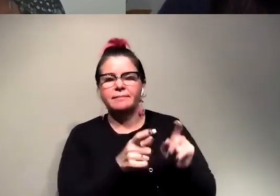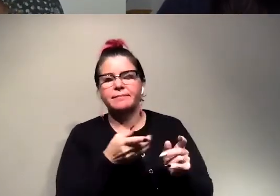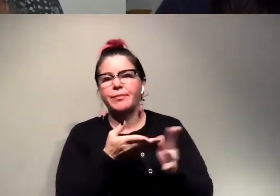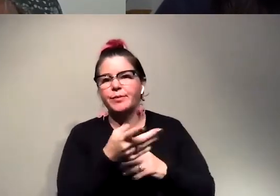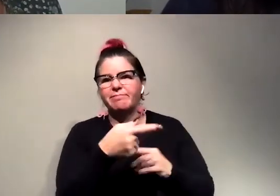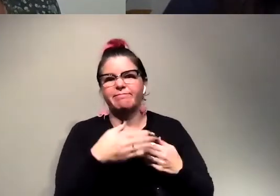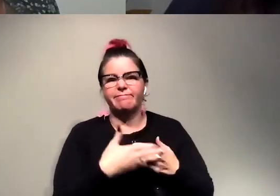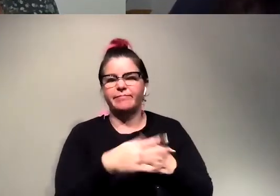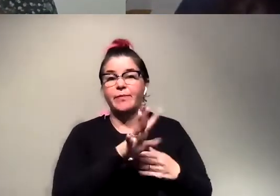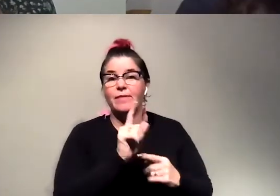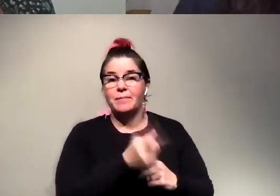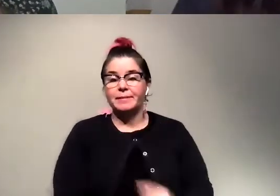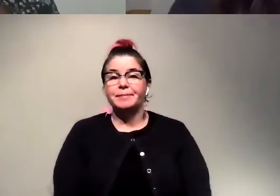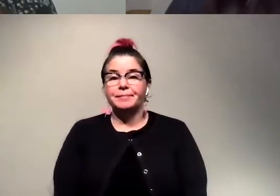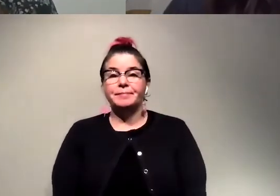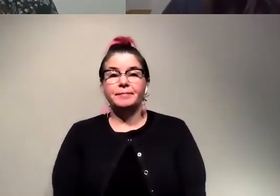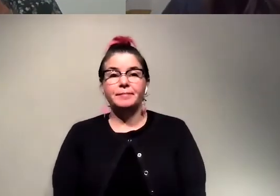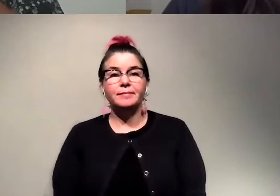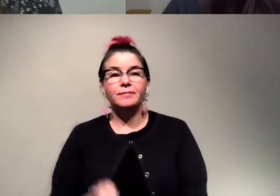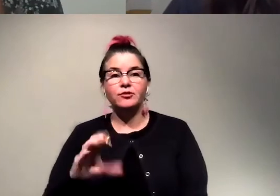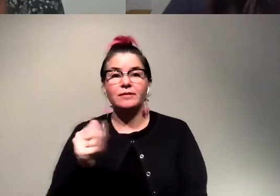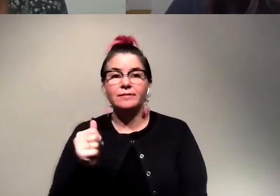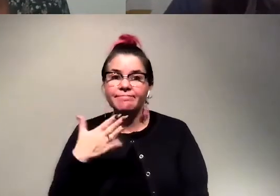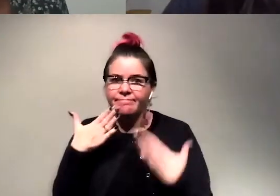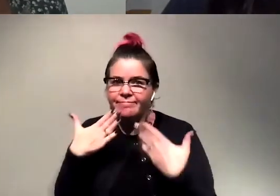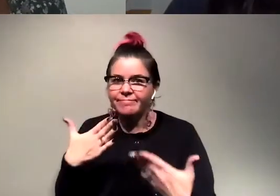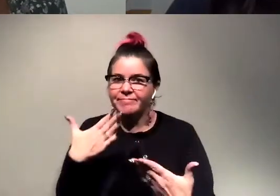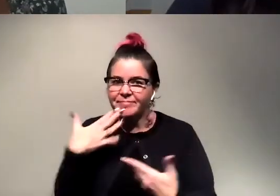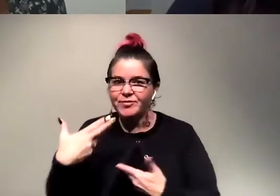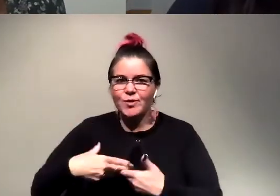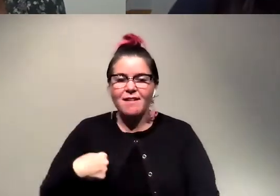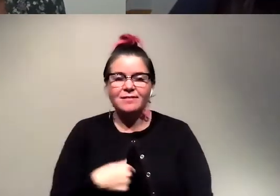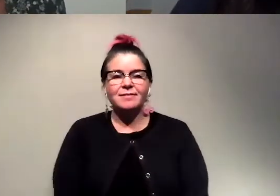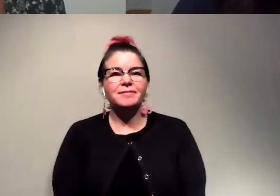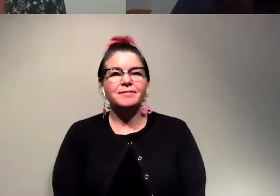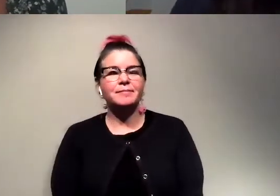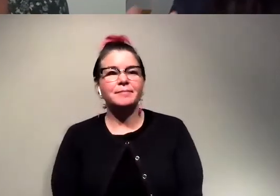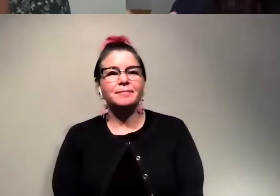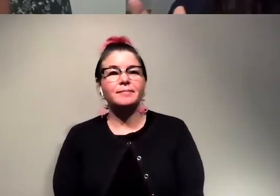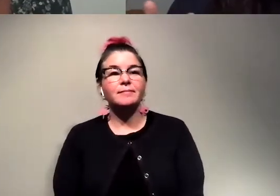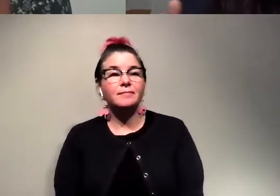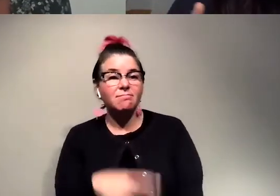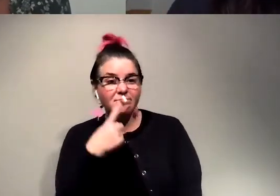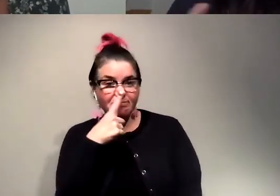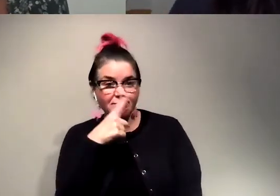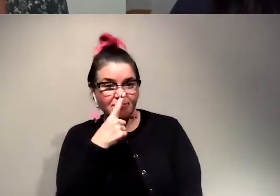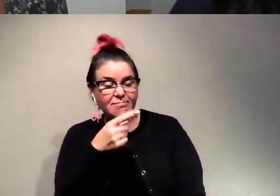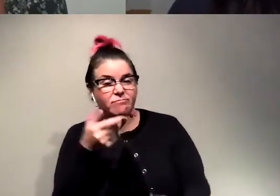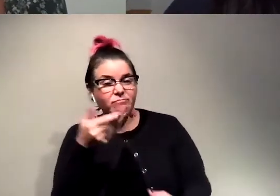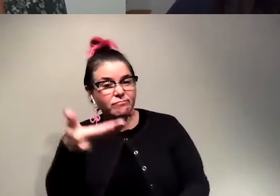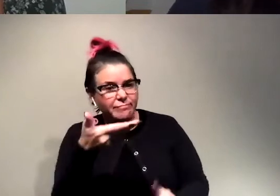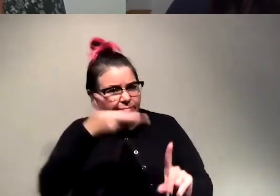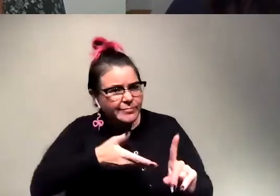45 minutes. Chelsea, thank you so much for joining us. Would you like to give us a little bit of an introduction of who you